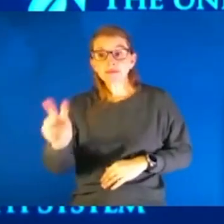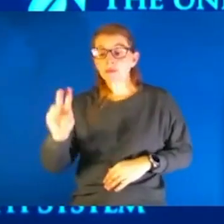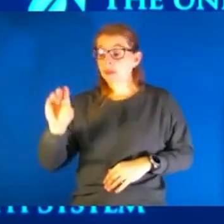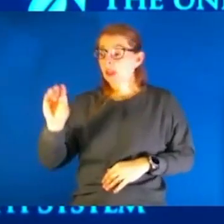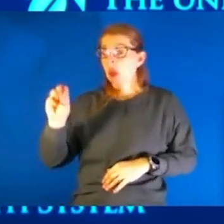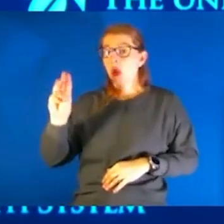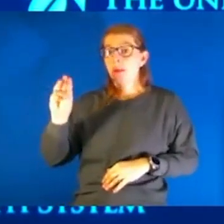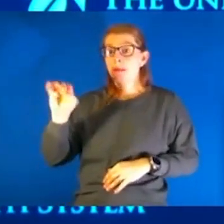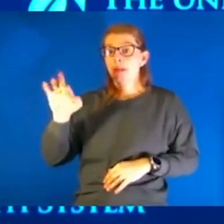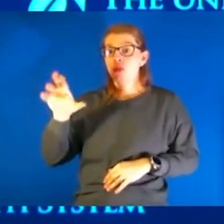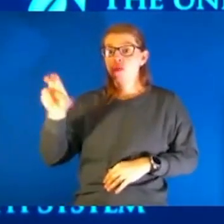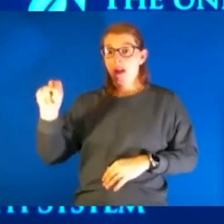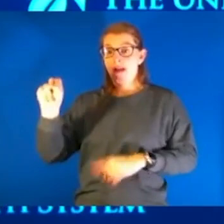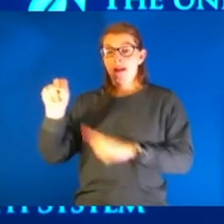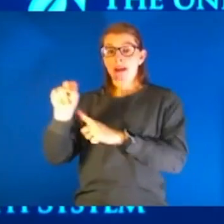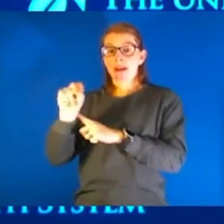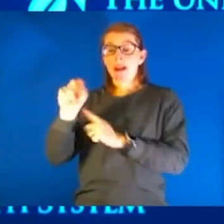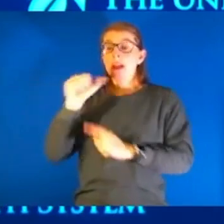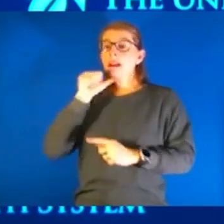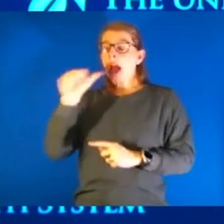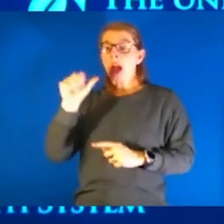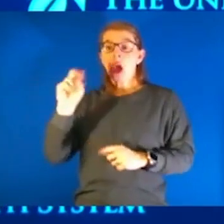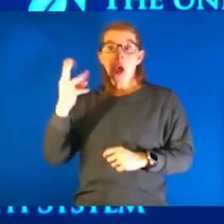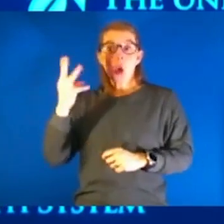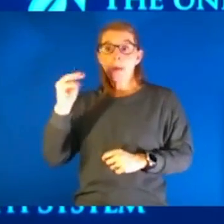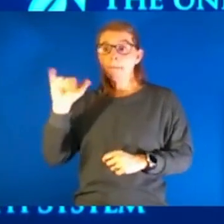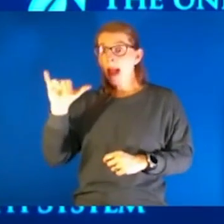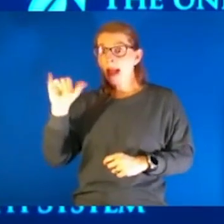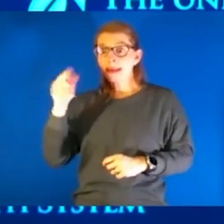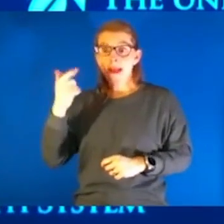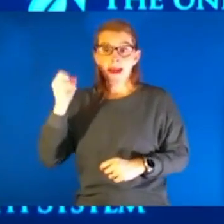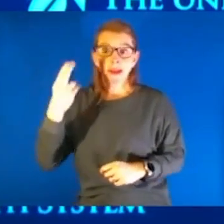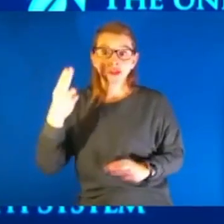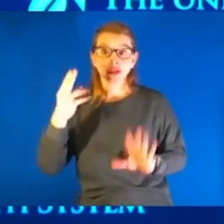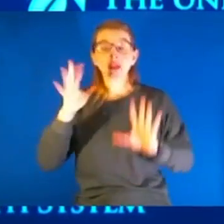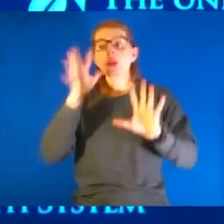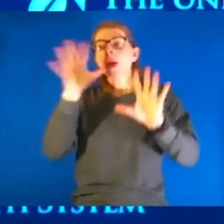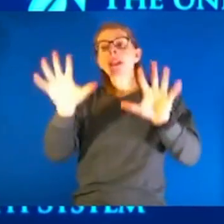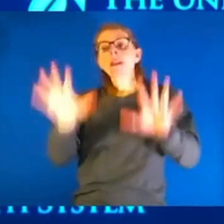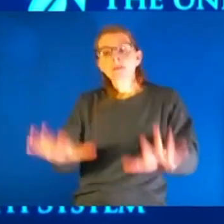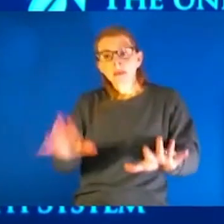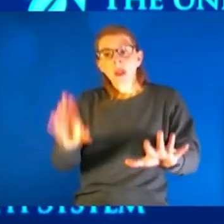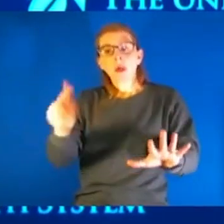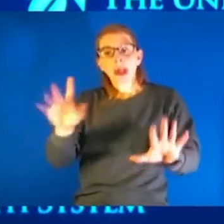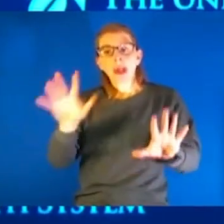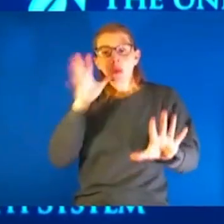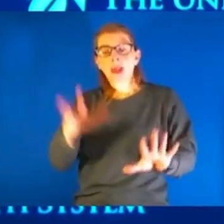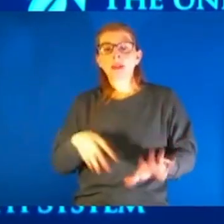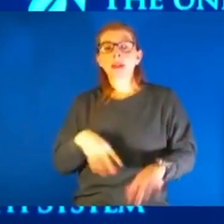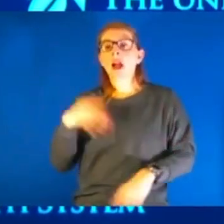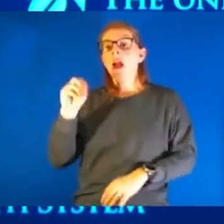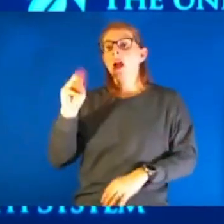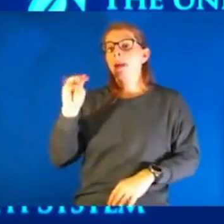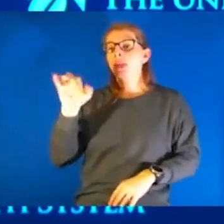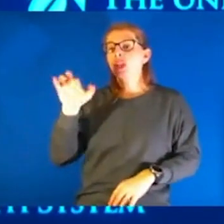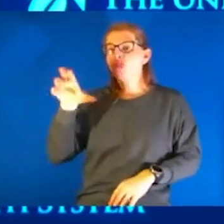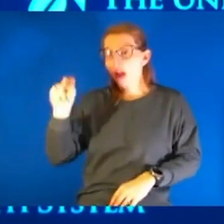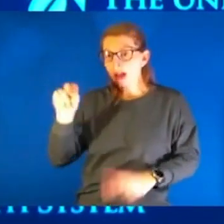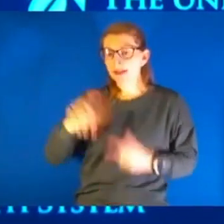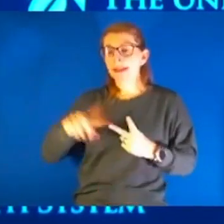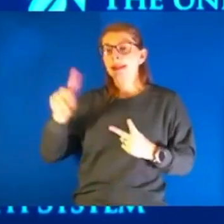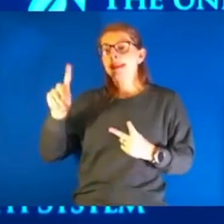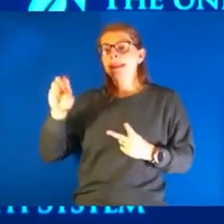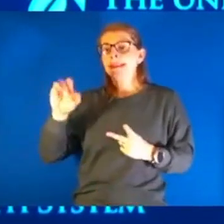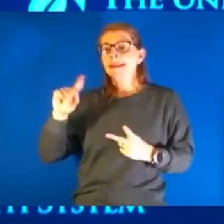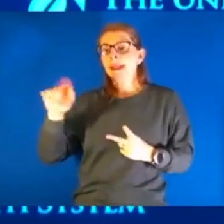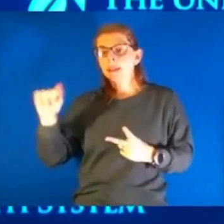it's Omicron, not oh my gosh, it's going to be okay. As we stare down Omicron or we stare down Delta, instead of turning away from